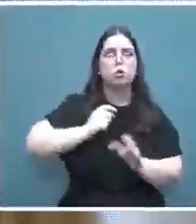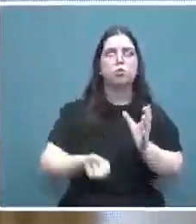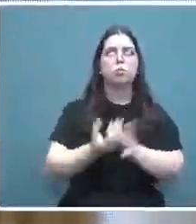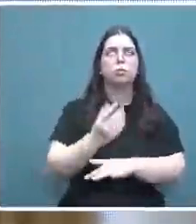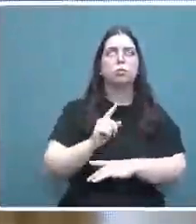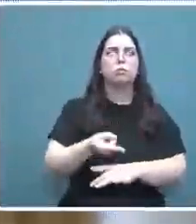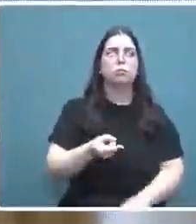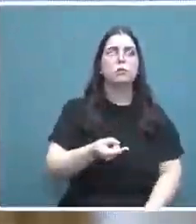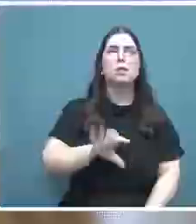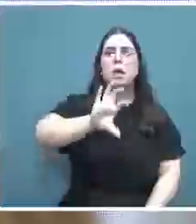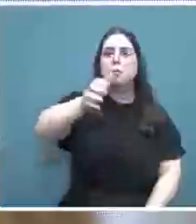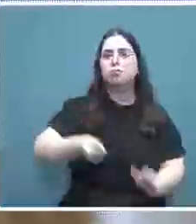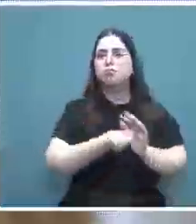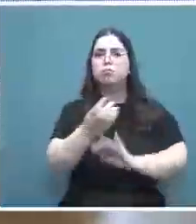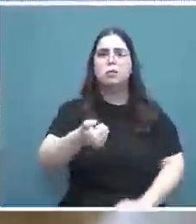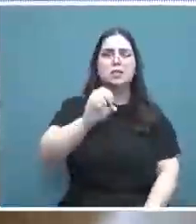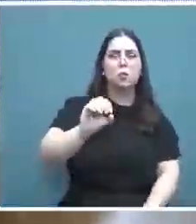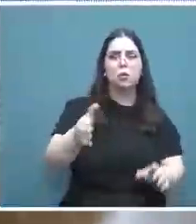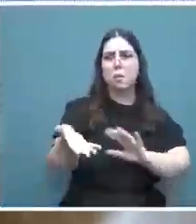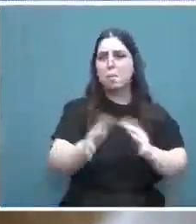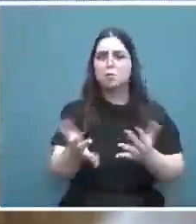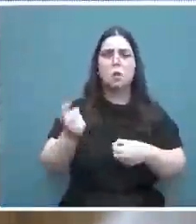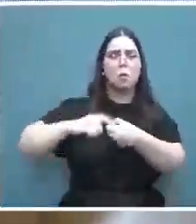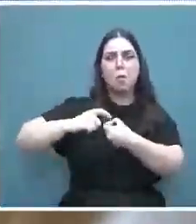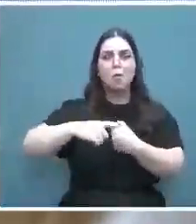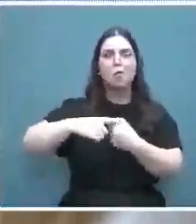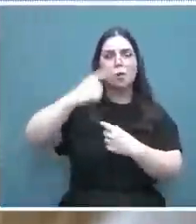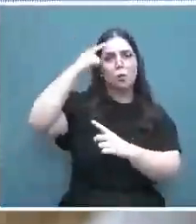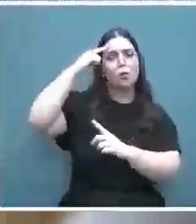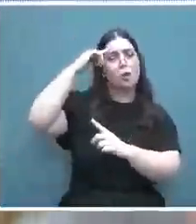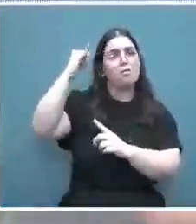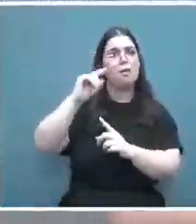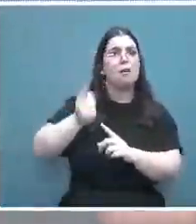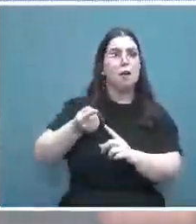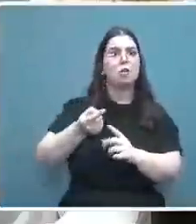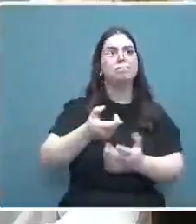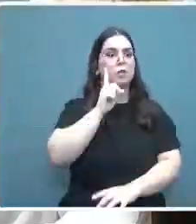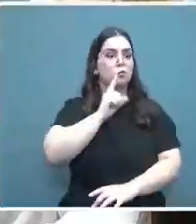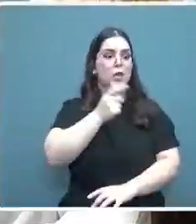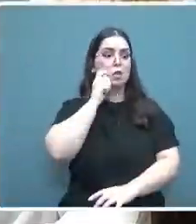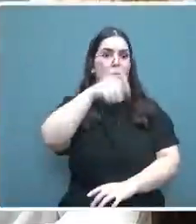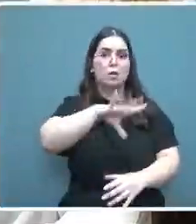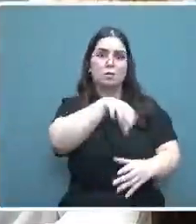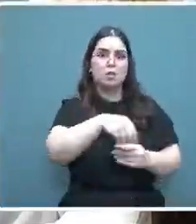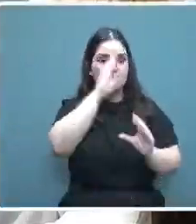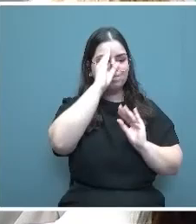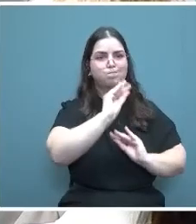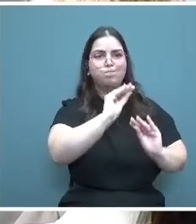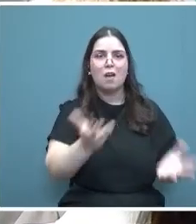nearly 50 countries, they joined over this idea to train women in Ukraine. And we hope that it will